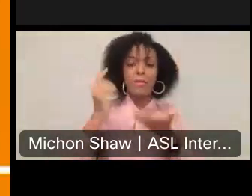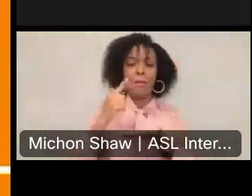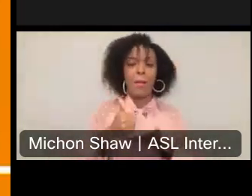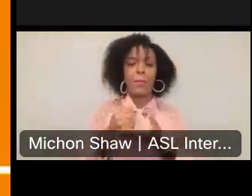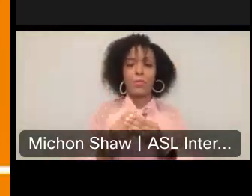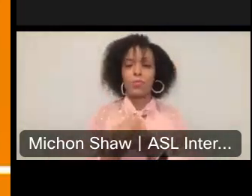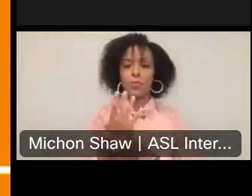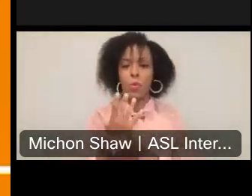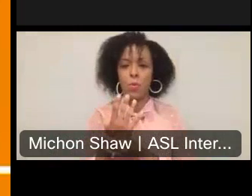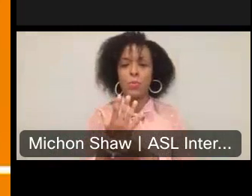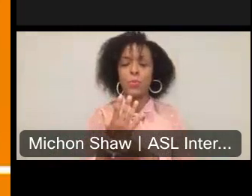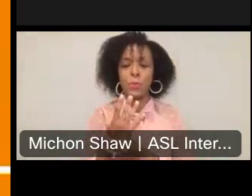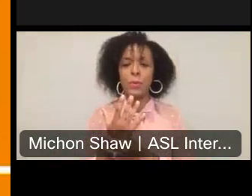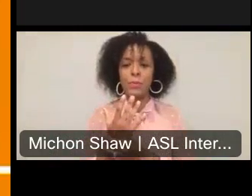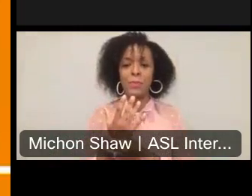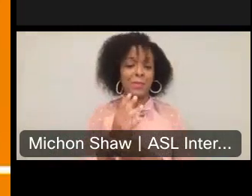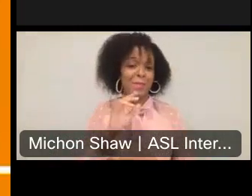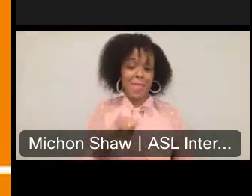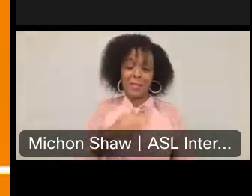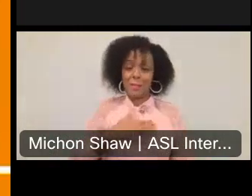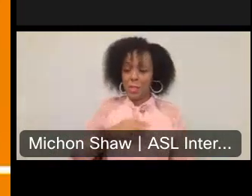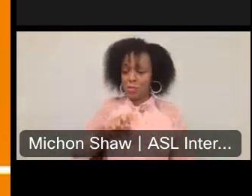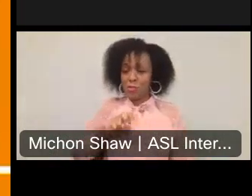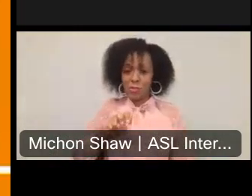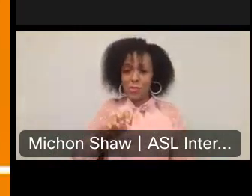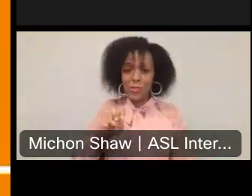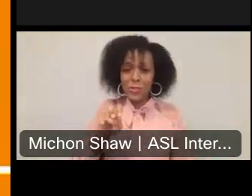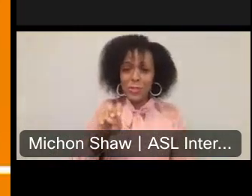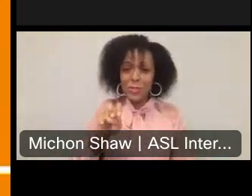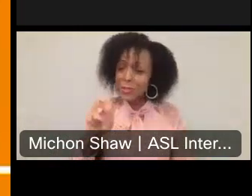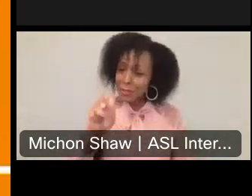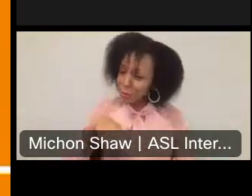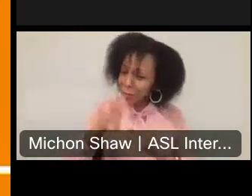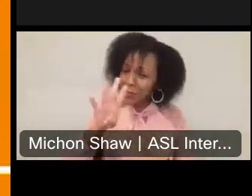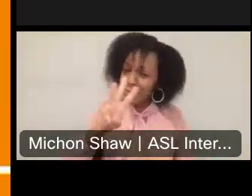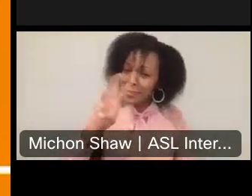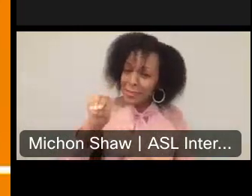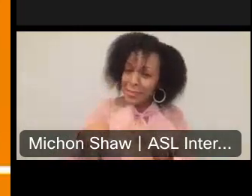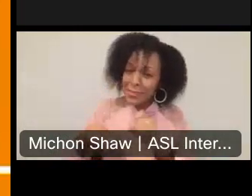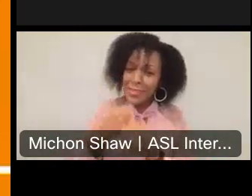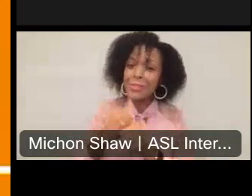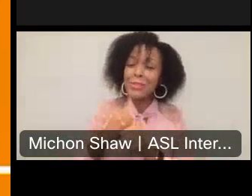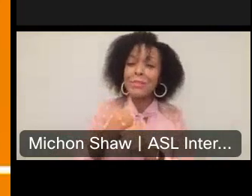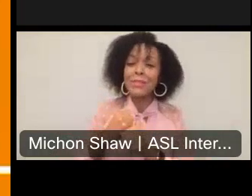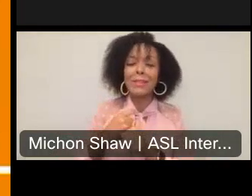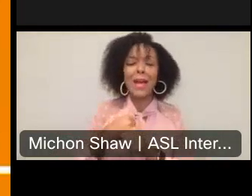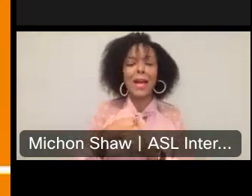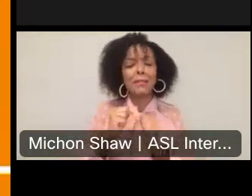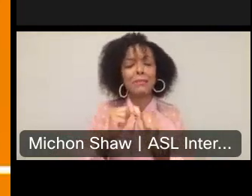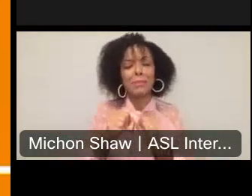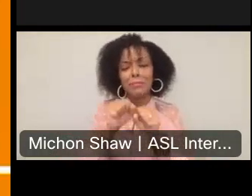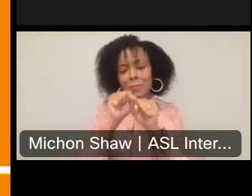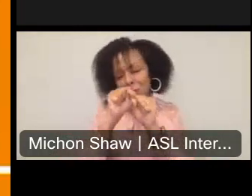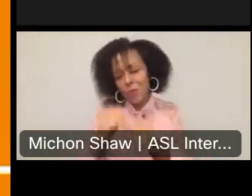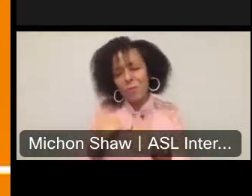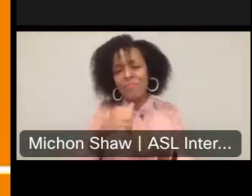been, all on this journey, more than 60 years, and I continue to love the industry and always want